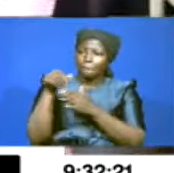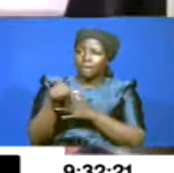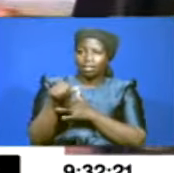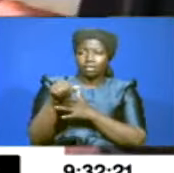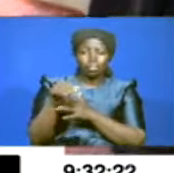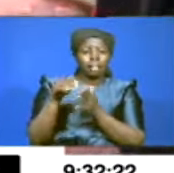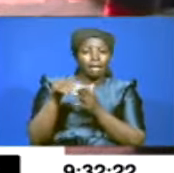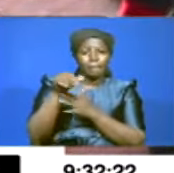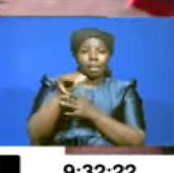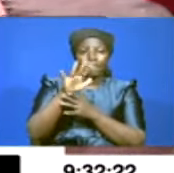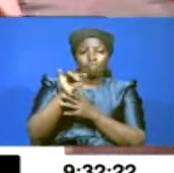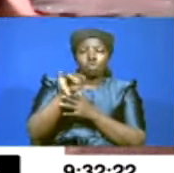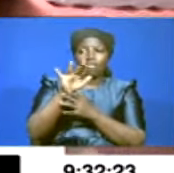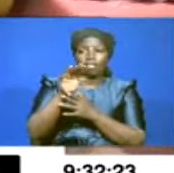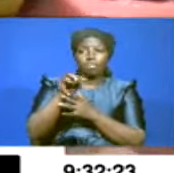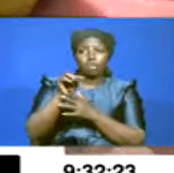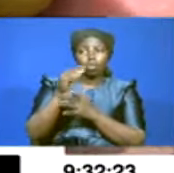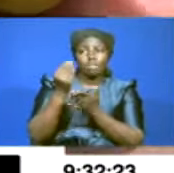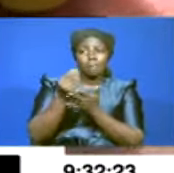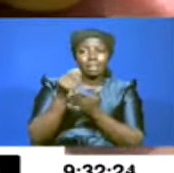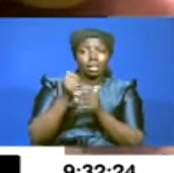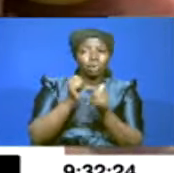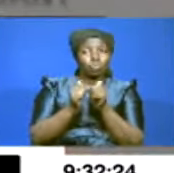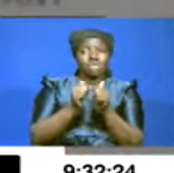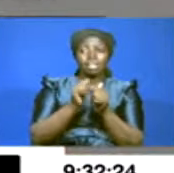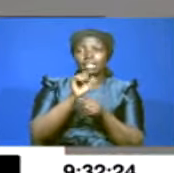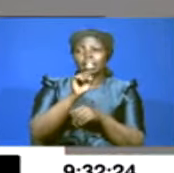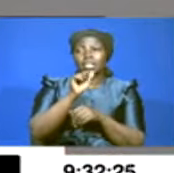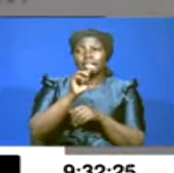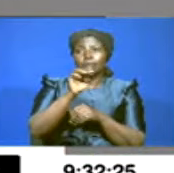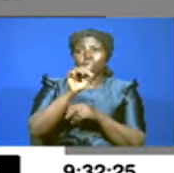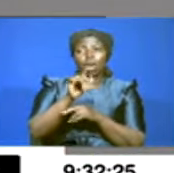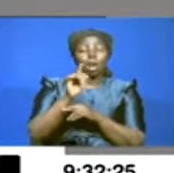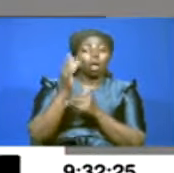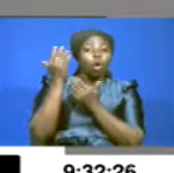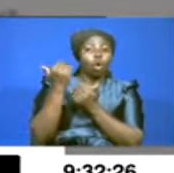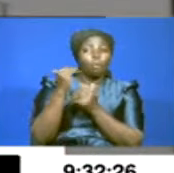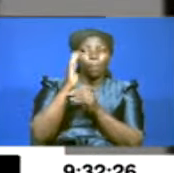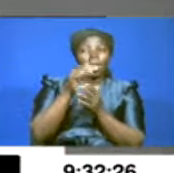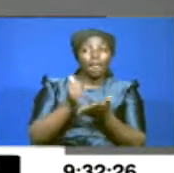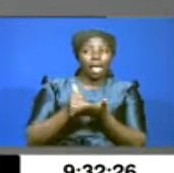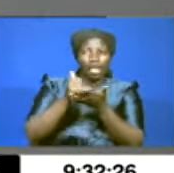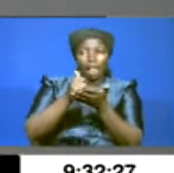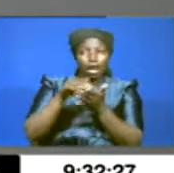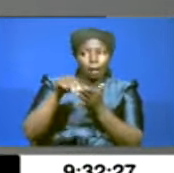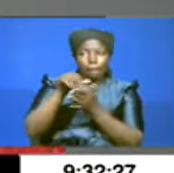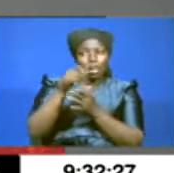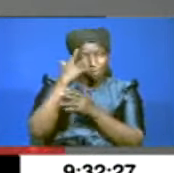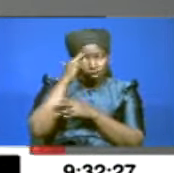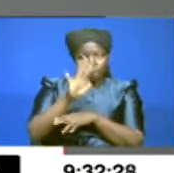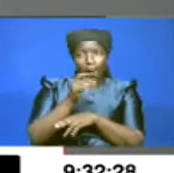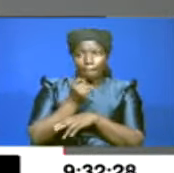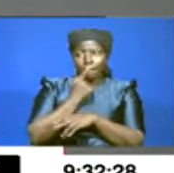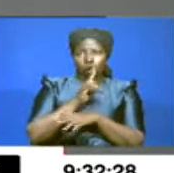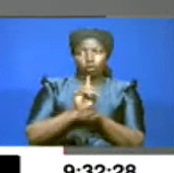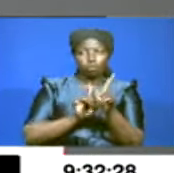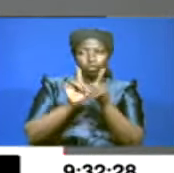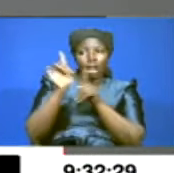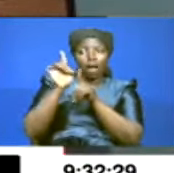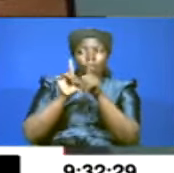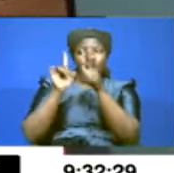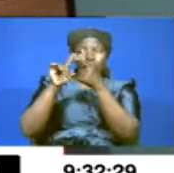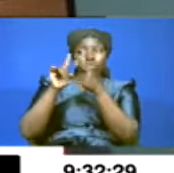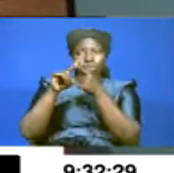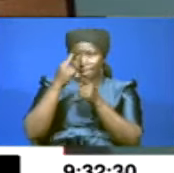of 5.5 million shillings, which Samuel was optimistic will assist him in paying for his medical trip to India, which hasn't been the